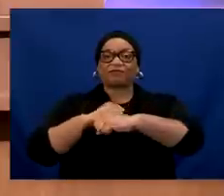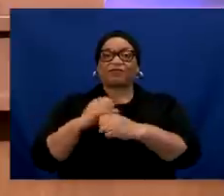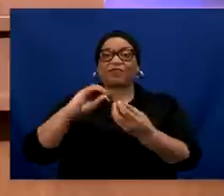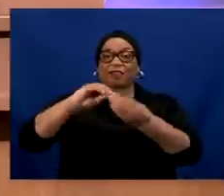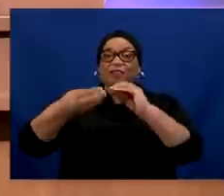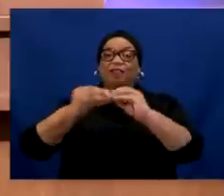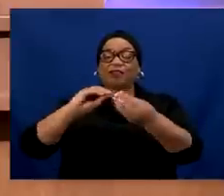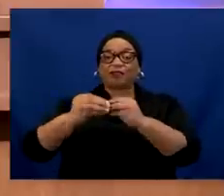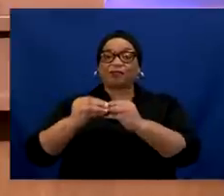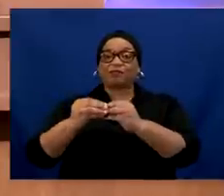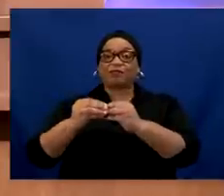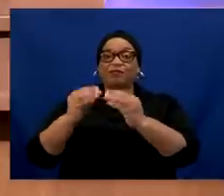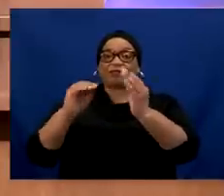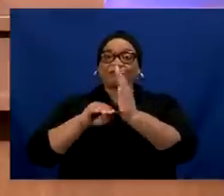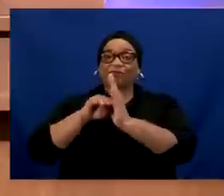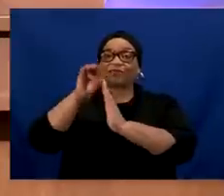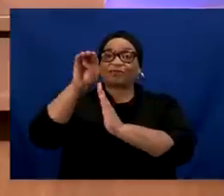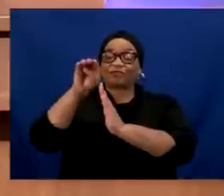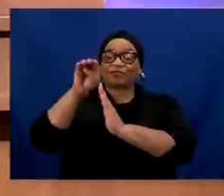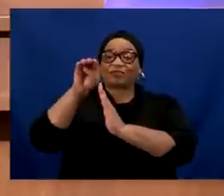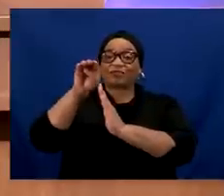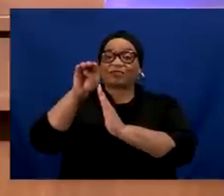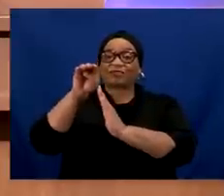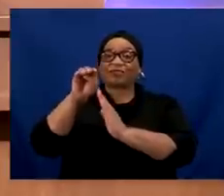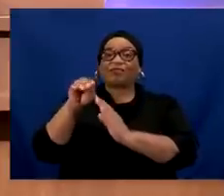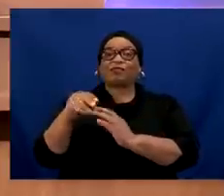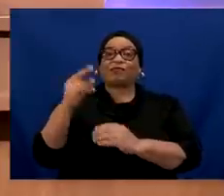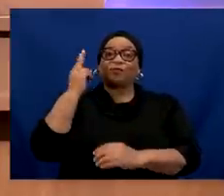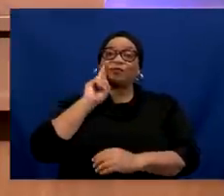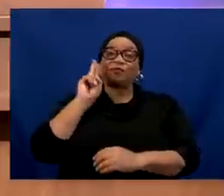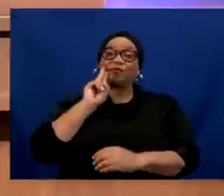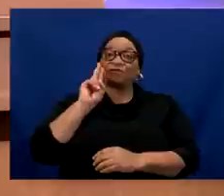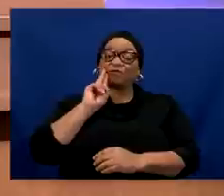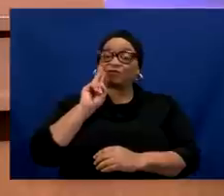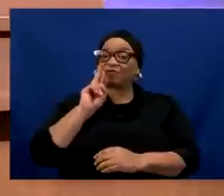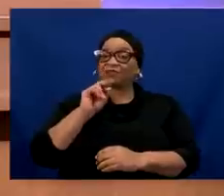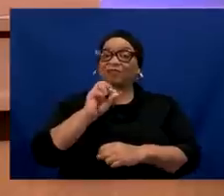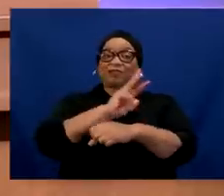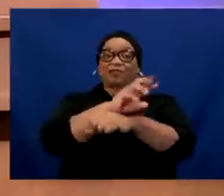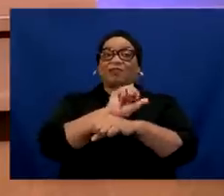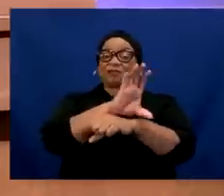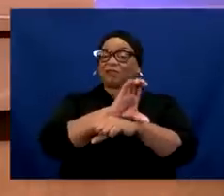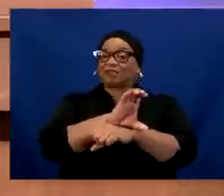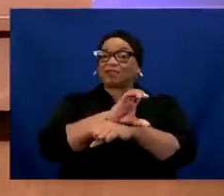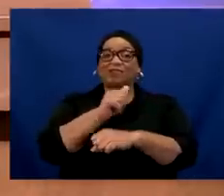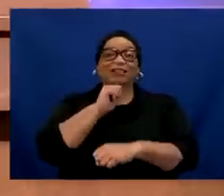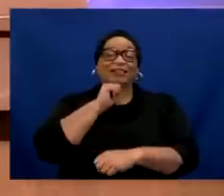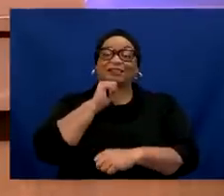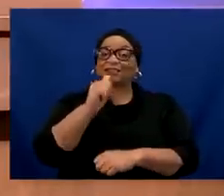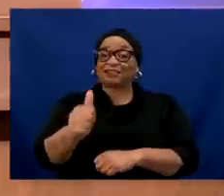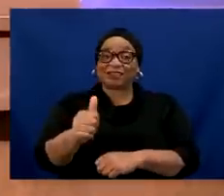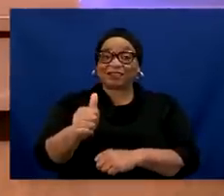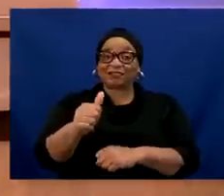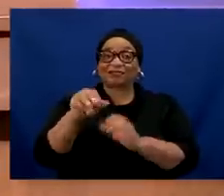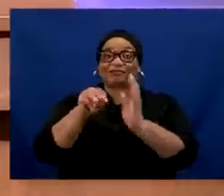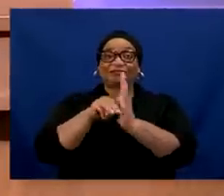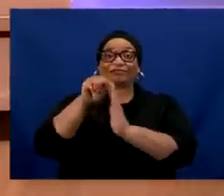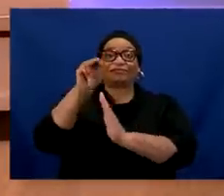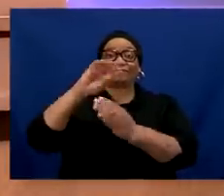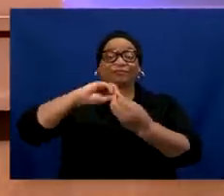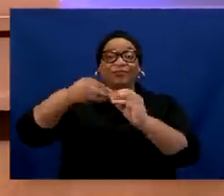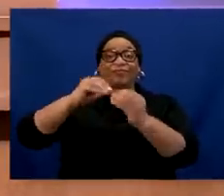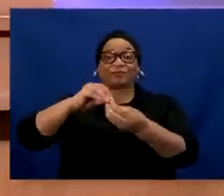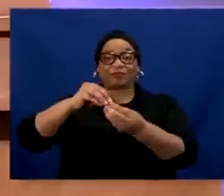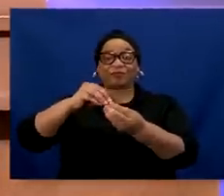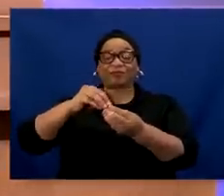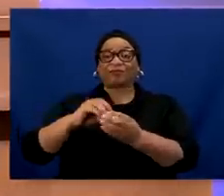across the country. We want to make sure that Houston, Harris County, Wheeler Avenue is not one of those places. Amen. We want to make